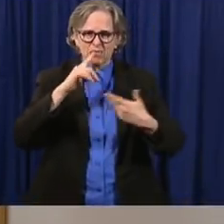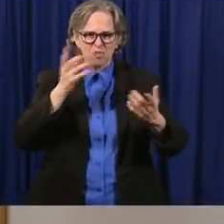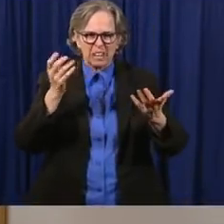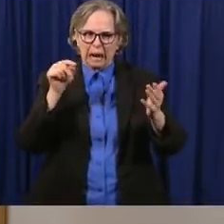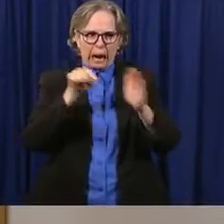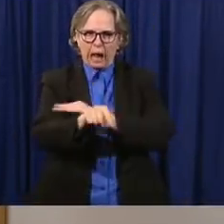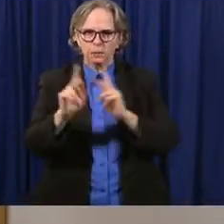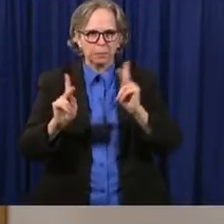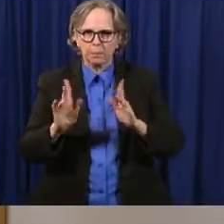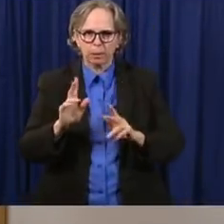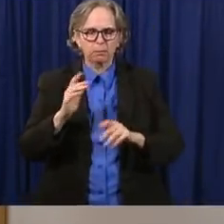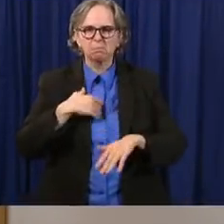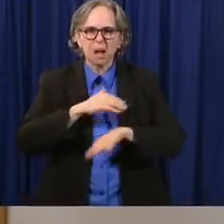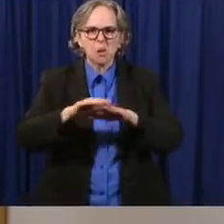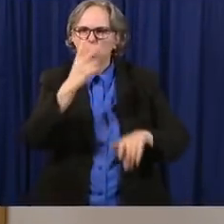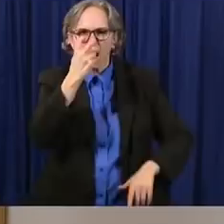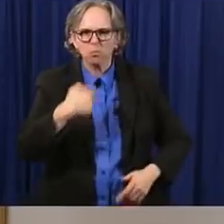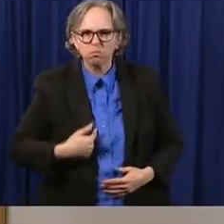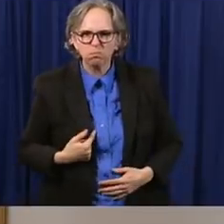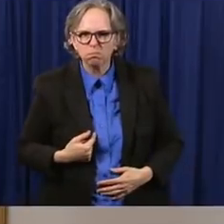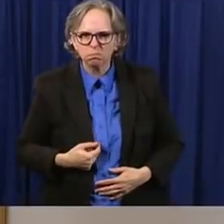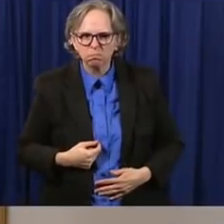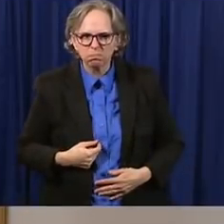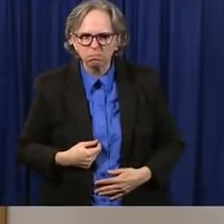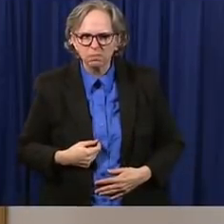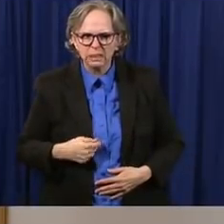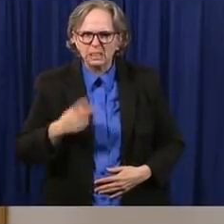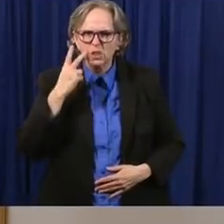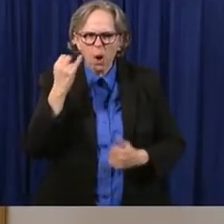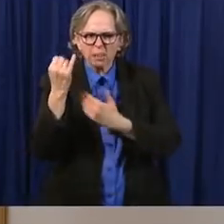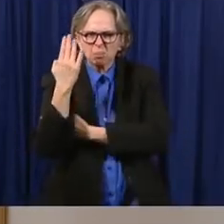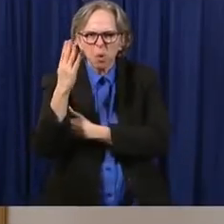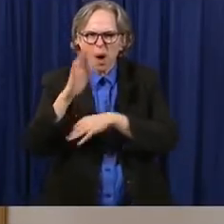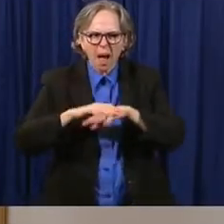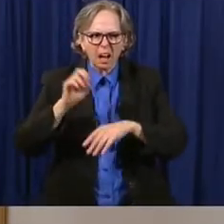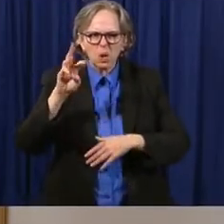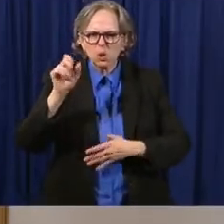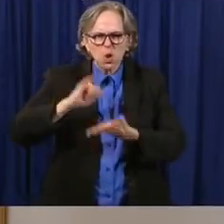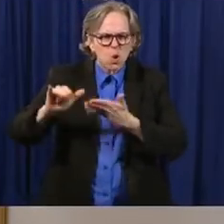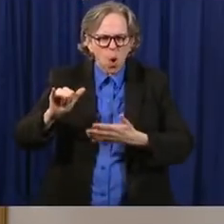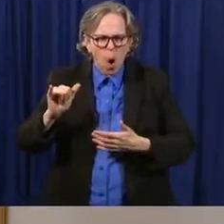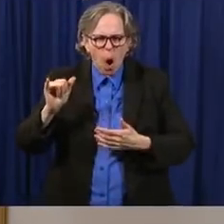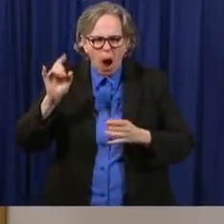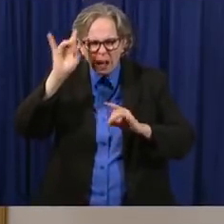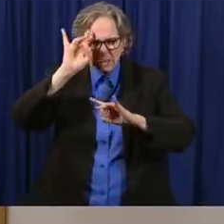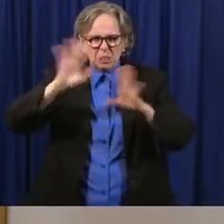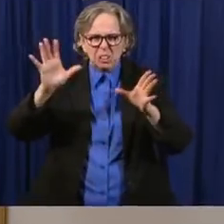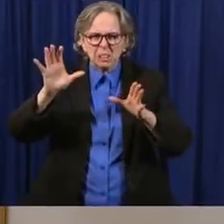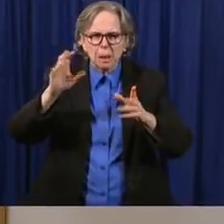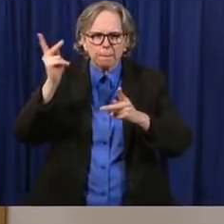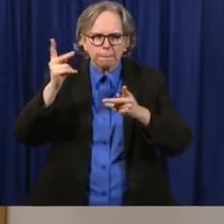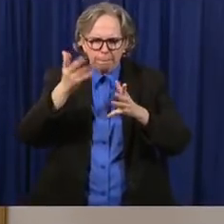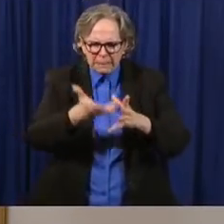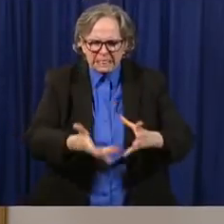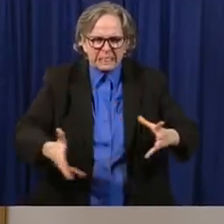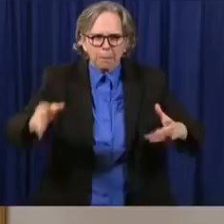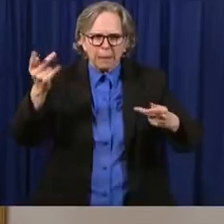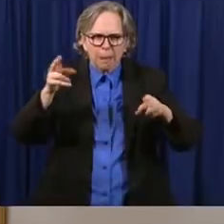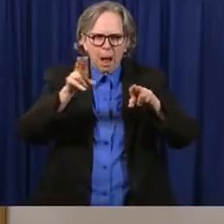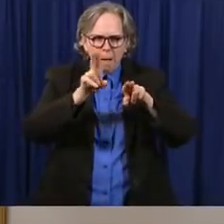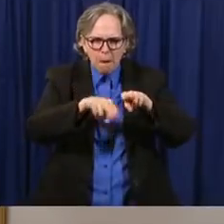last night or this morning, and the coffins and being buried in New York. If you recall what we saw on the